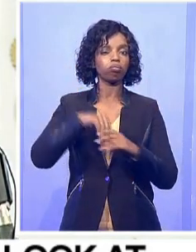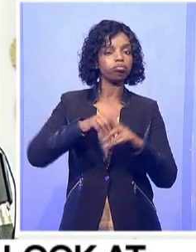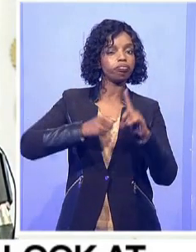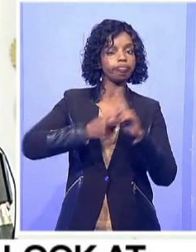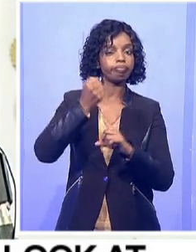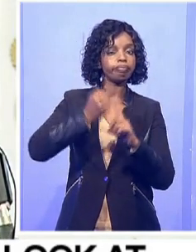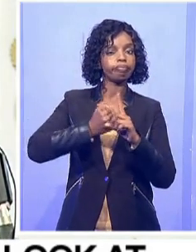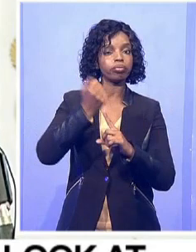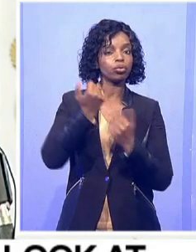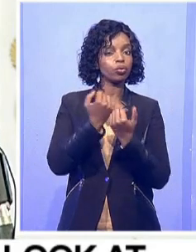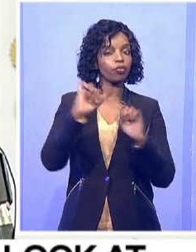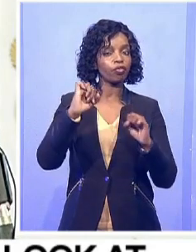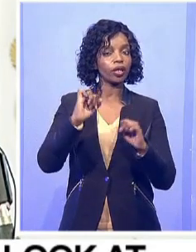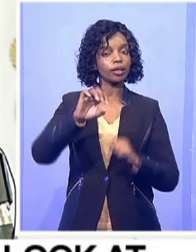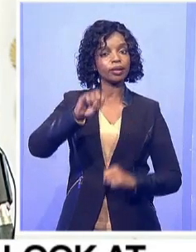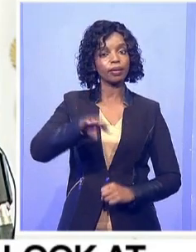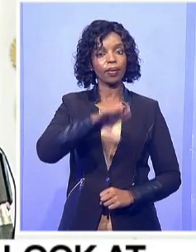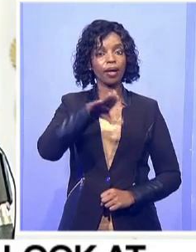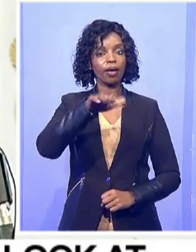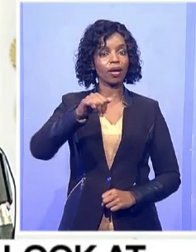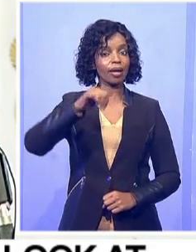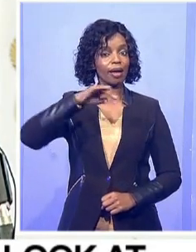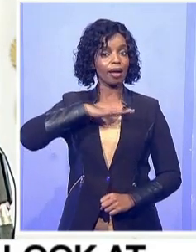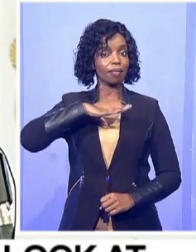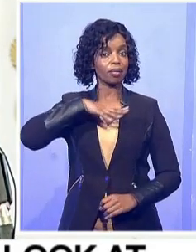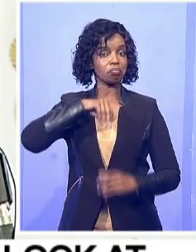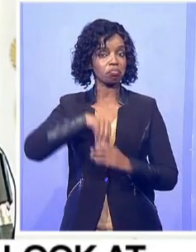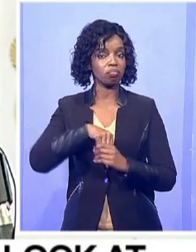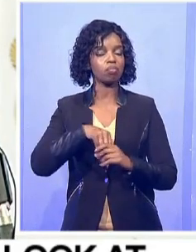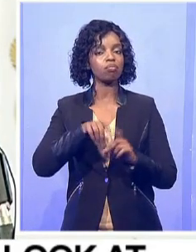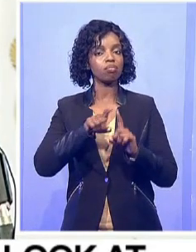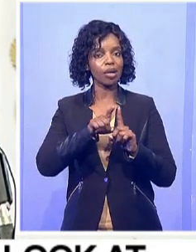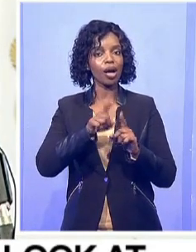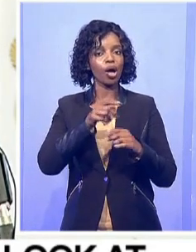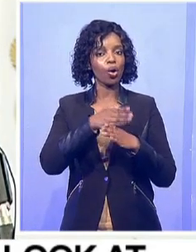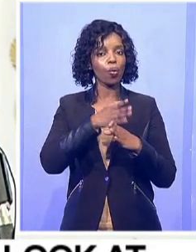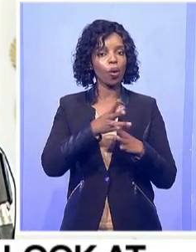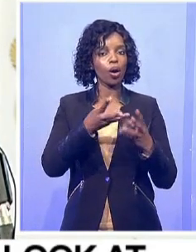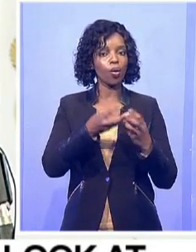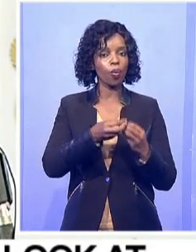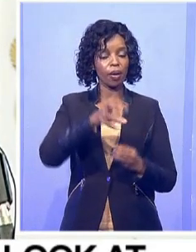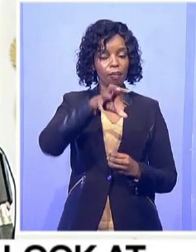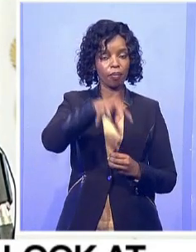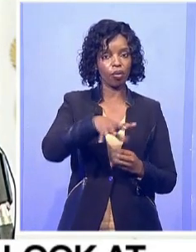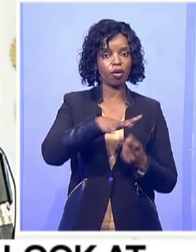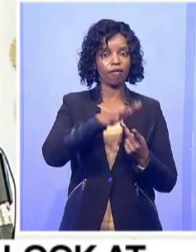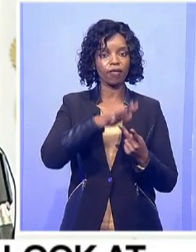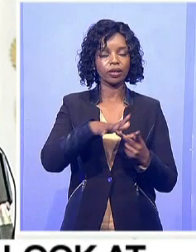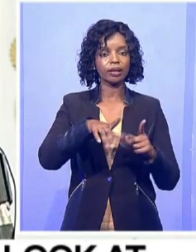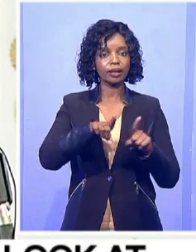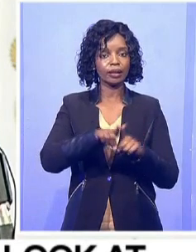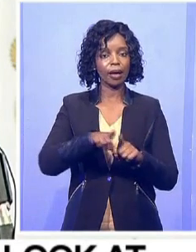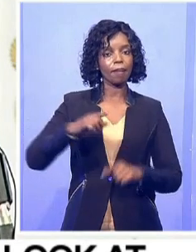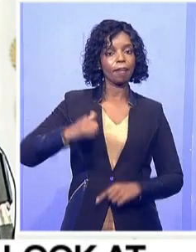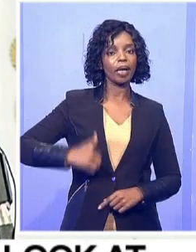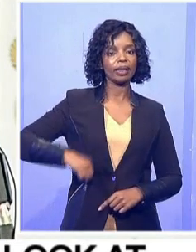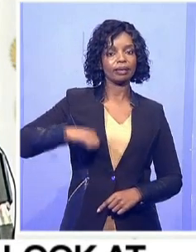the province and work together with municipalities. As we plan,